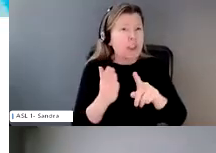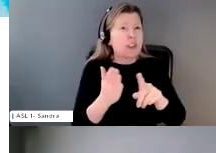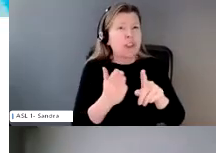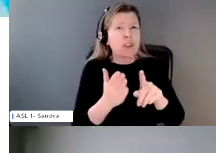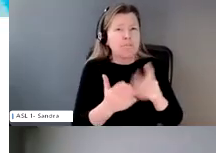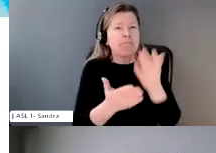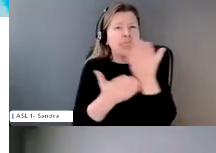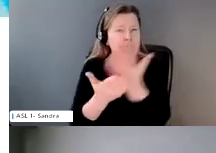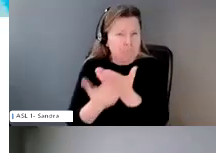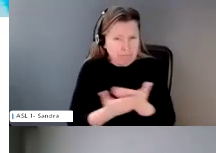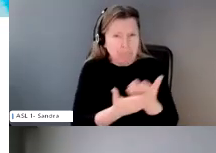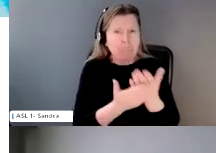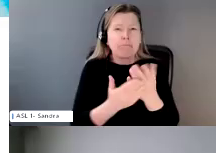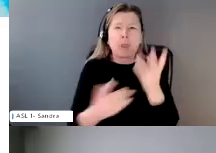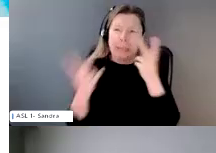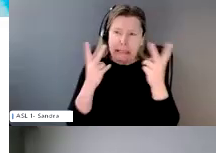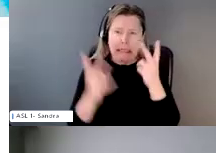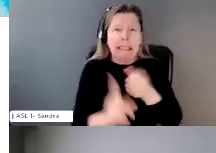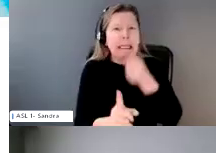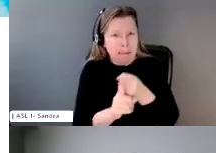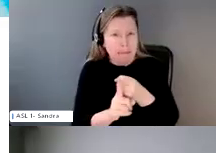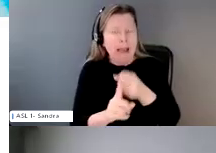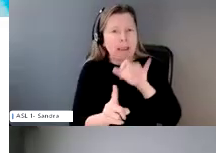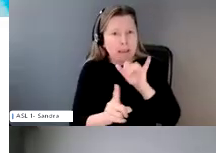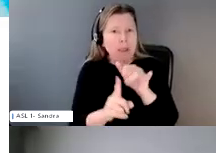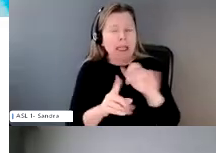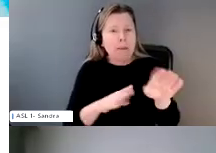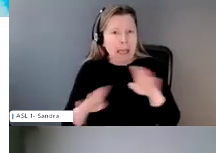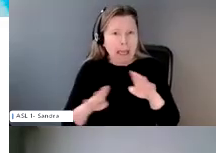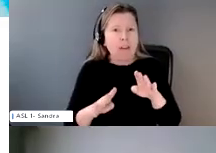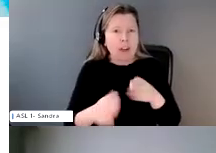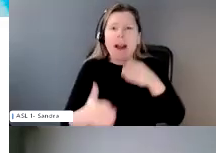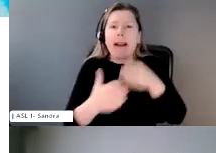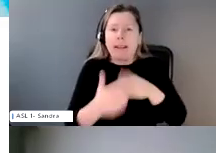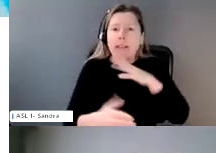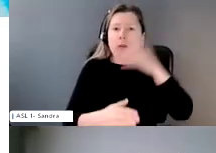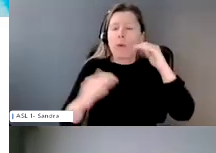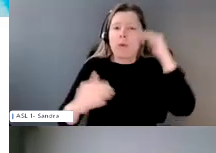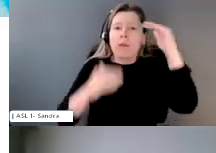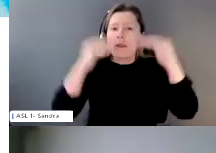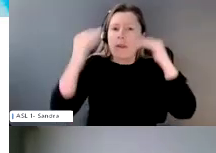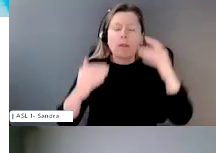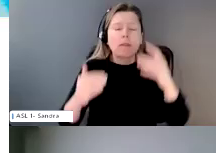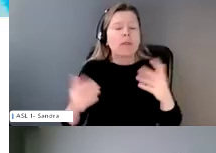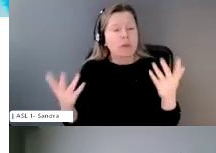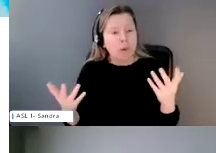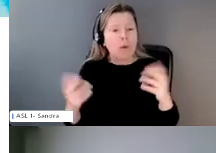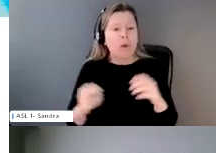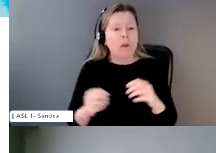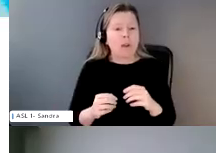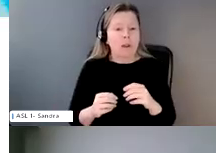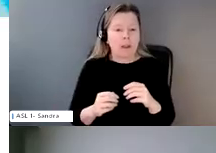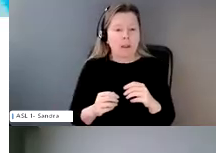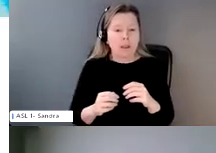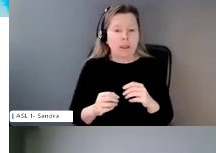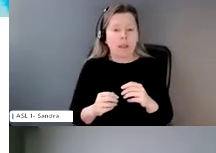the impacts of bullying behavior on older adults. So the